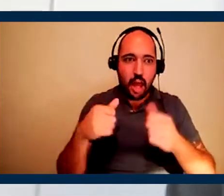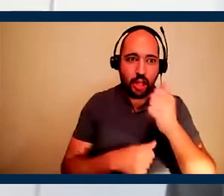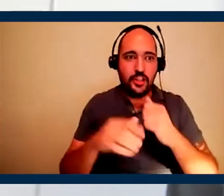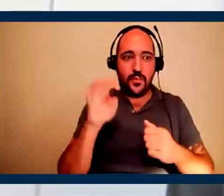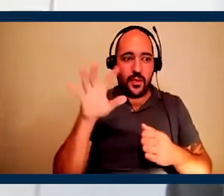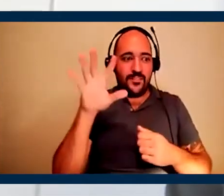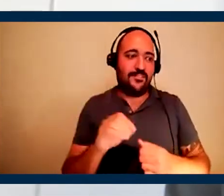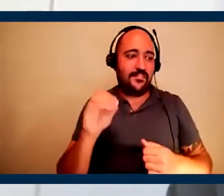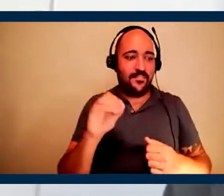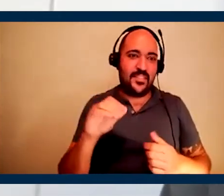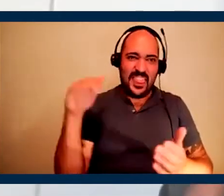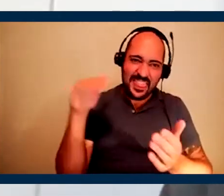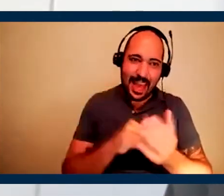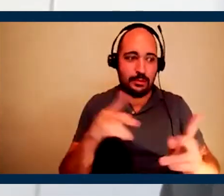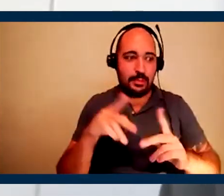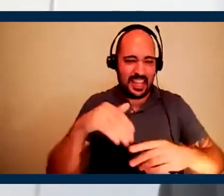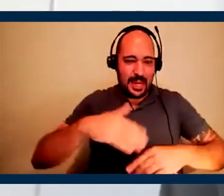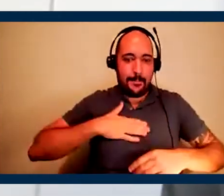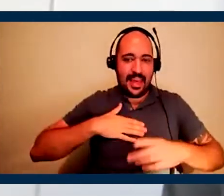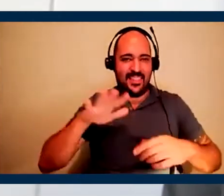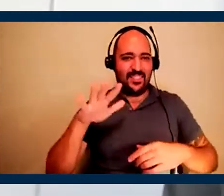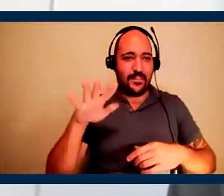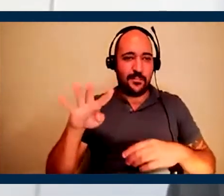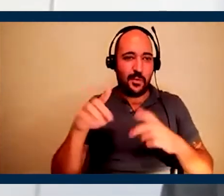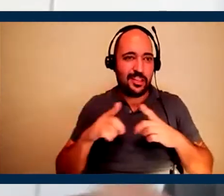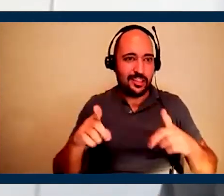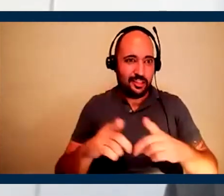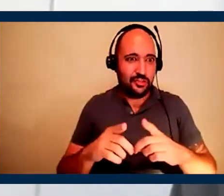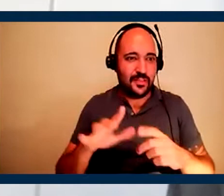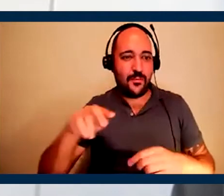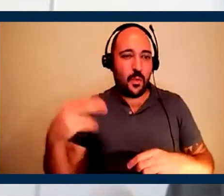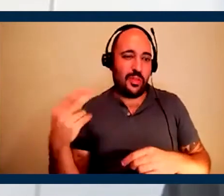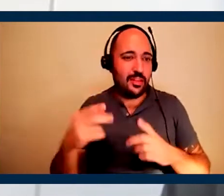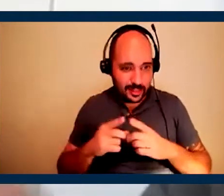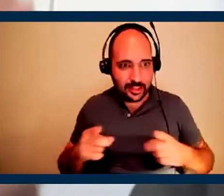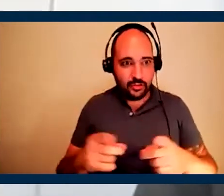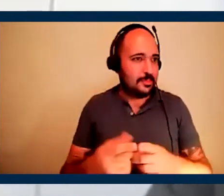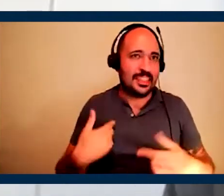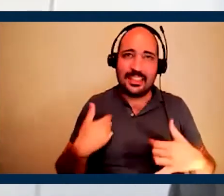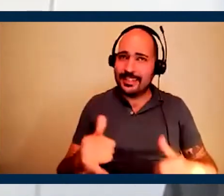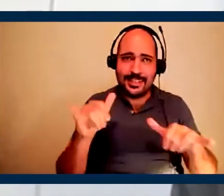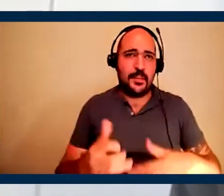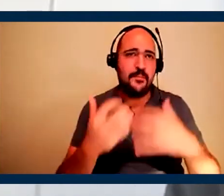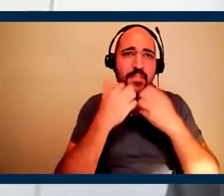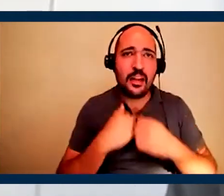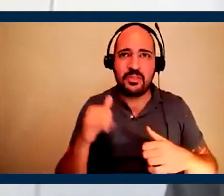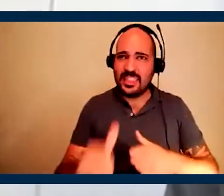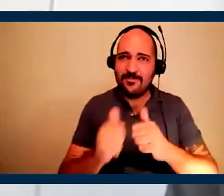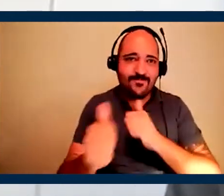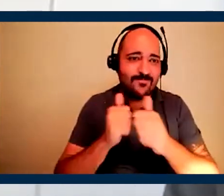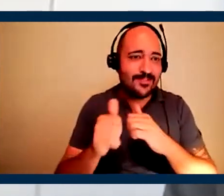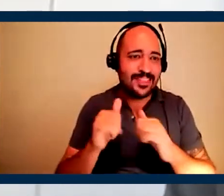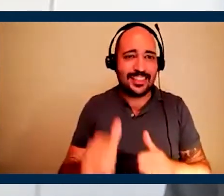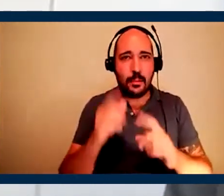54th Assembly District. It's an honor and it's a privilege, but I carry with me the same values, the same hustle, the same drive, and the same community